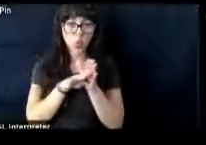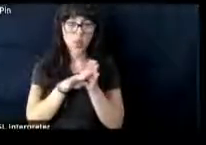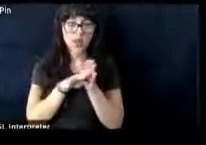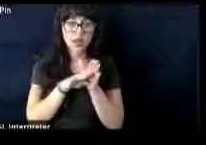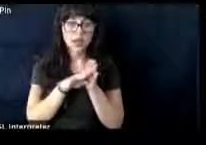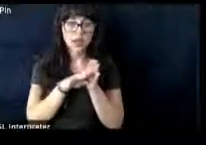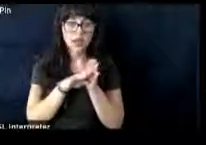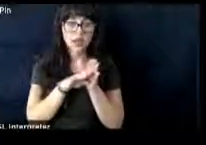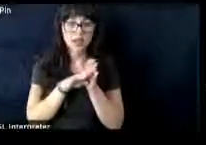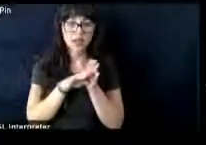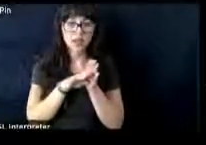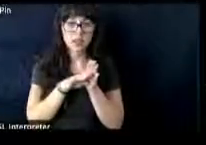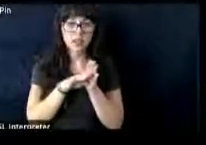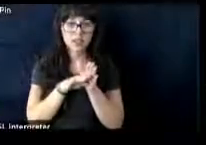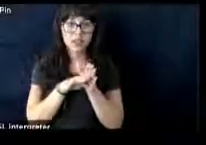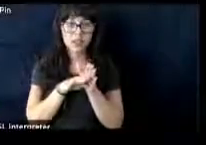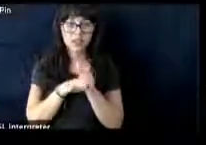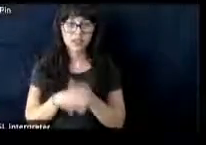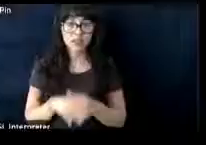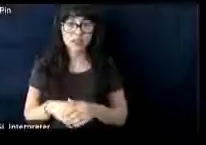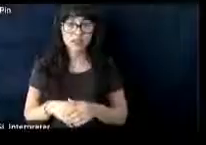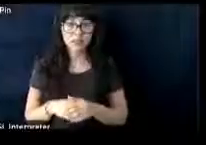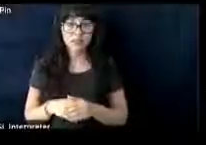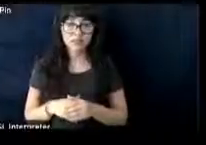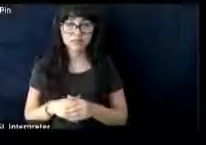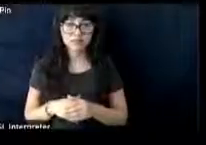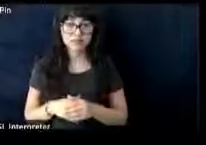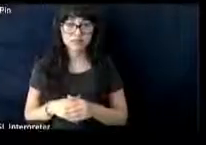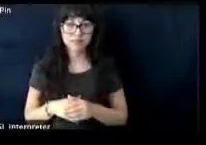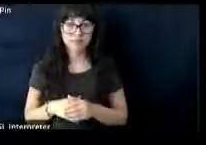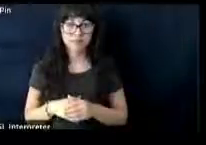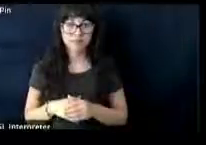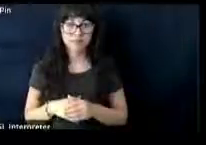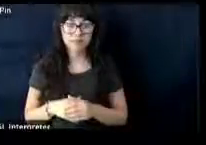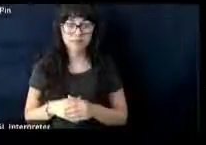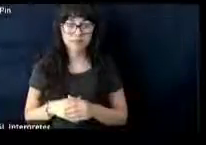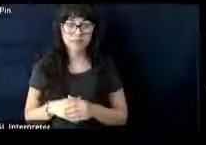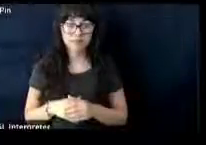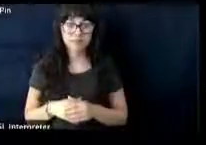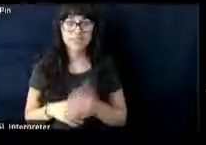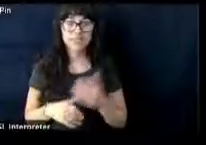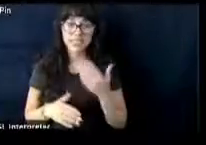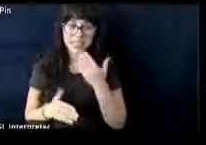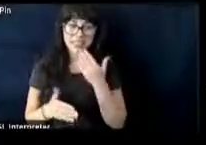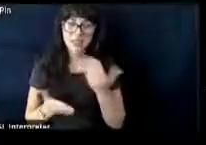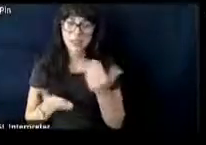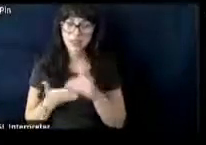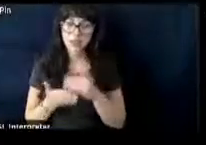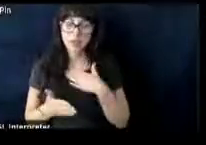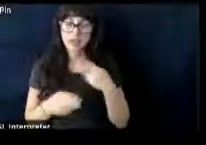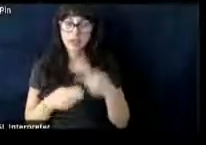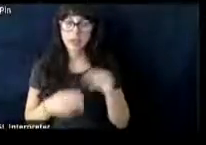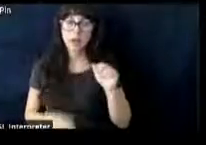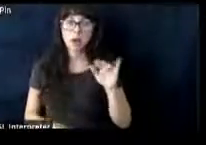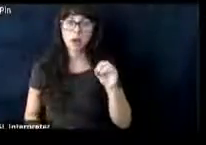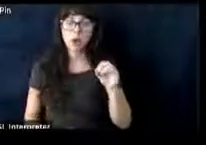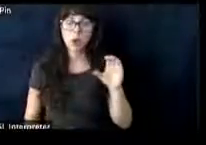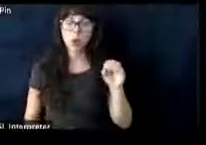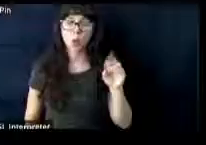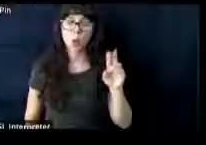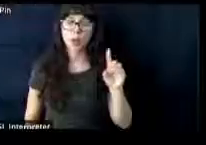is the Port of Long Beach. So, commissioners, thank you again. My name is Mario Cordero. I've been a Long Beach resident